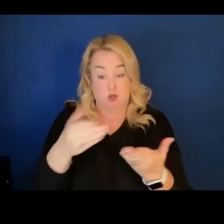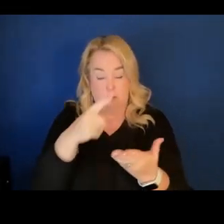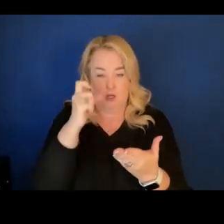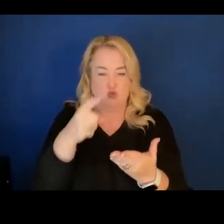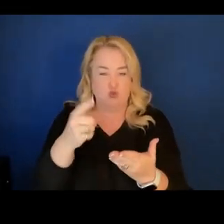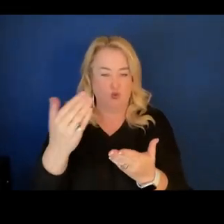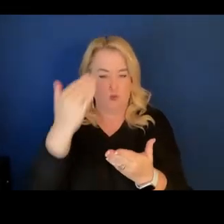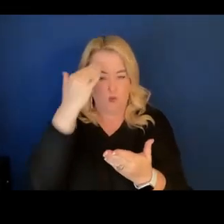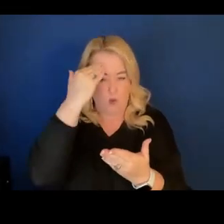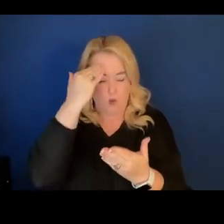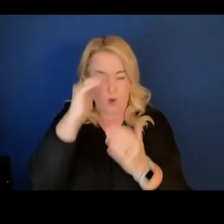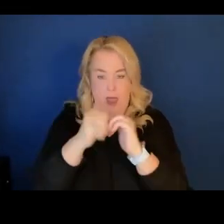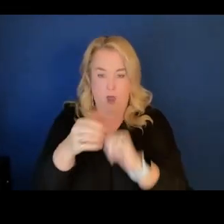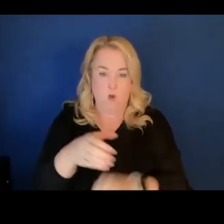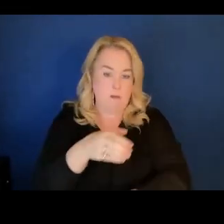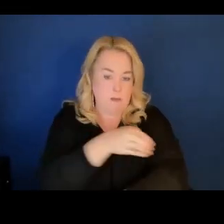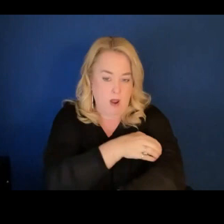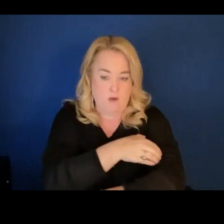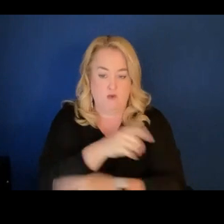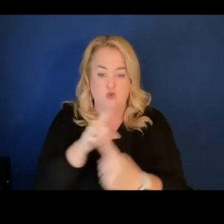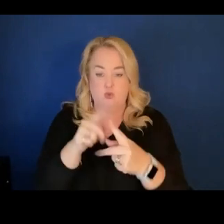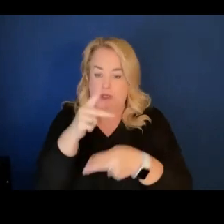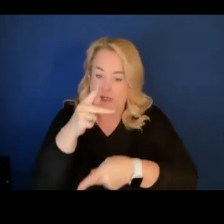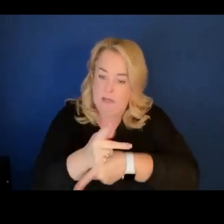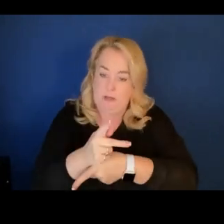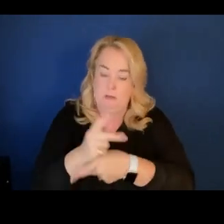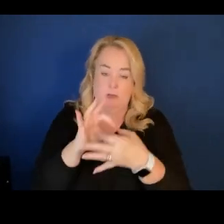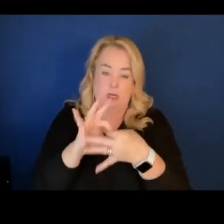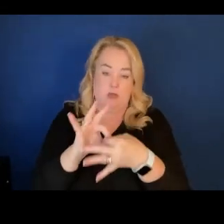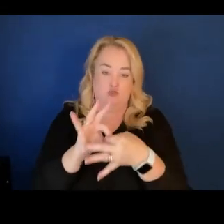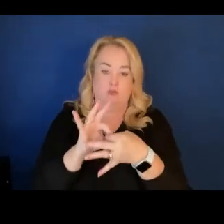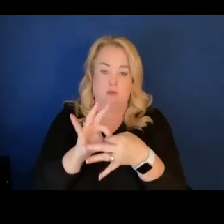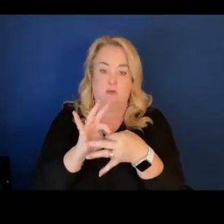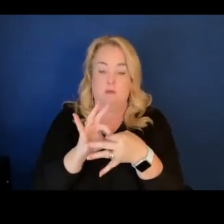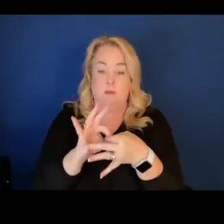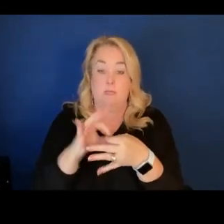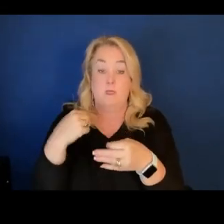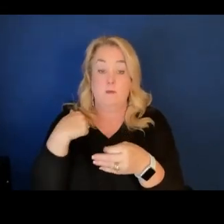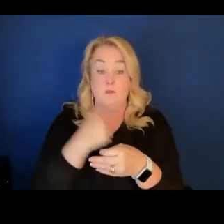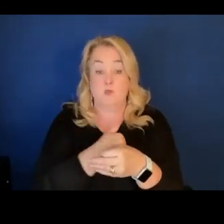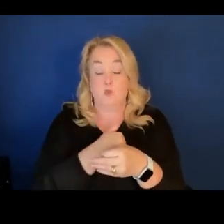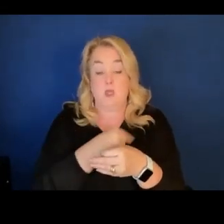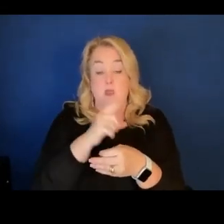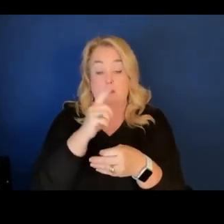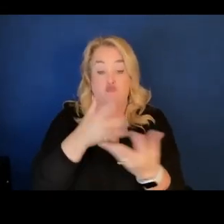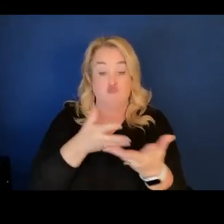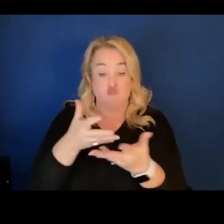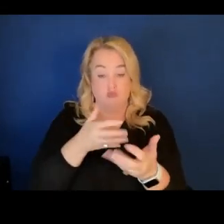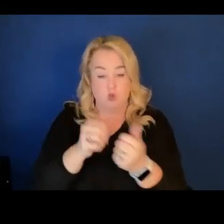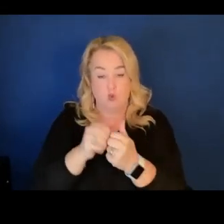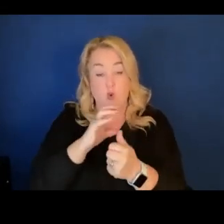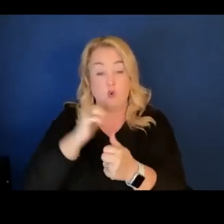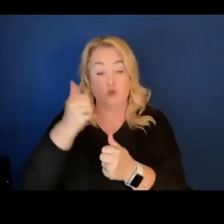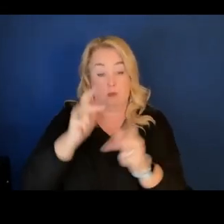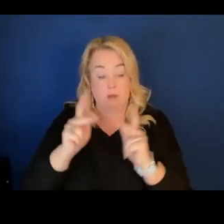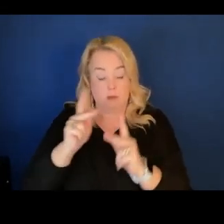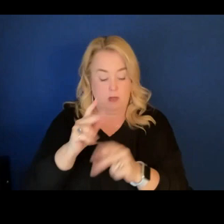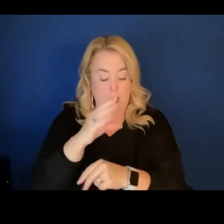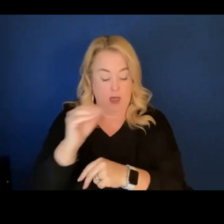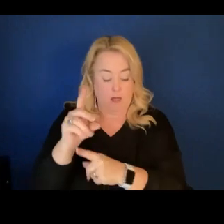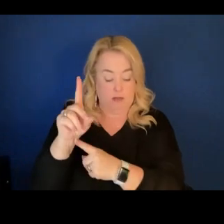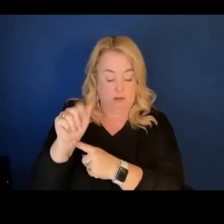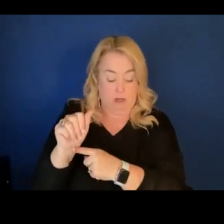it can be to maintain connections. As we engage with older adults and people with disabilities to